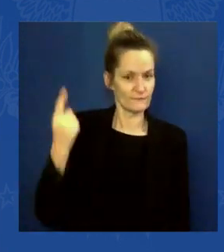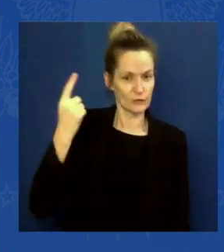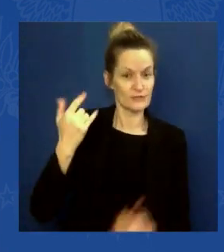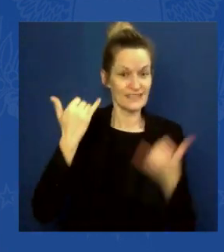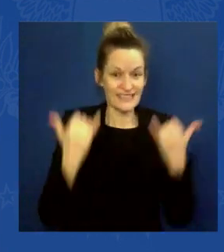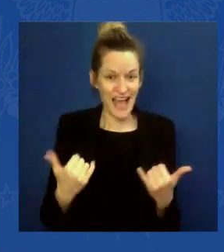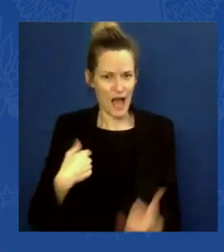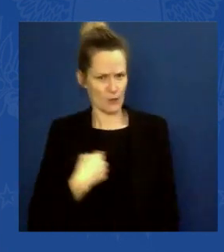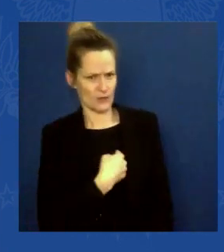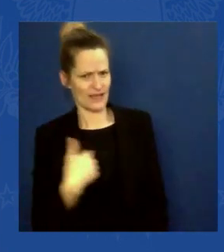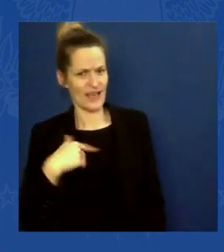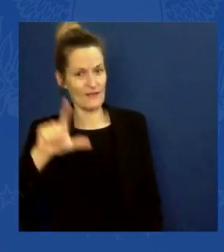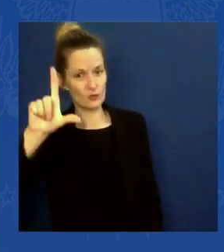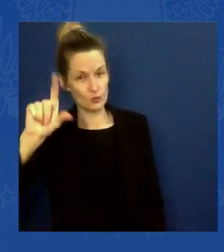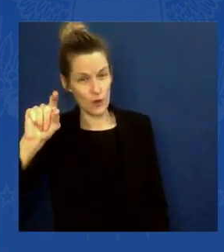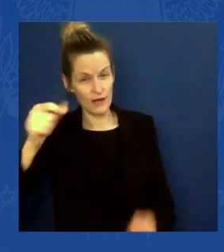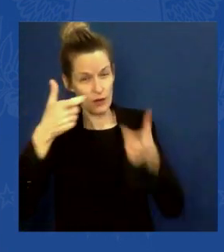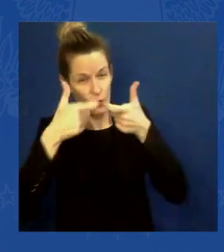You led the way.